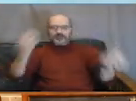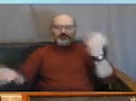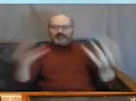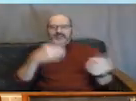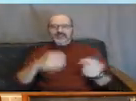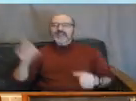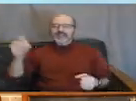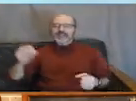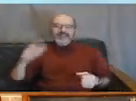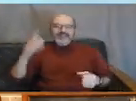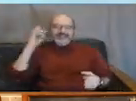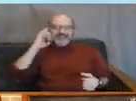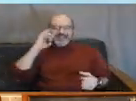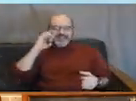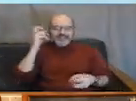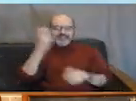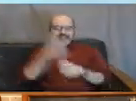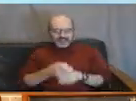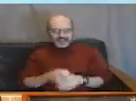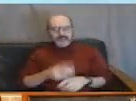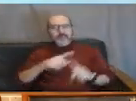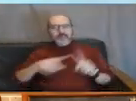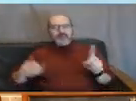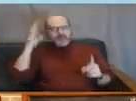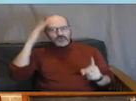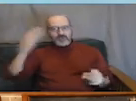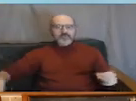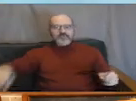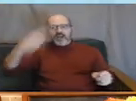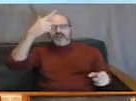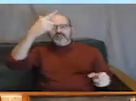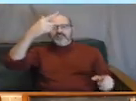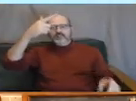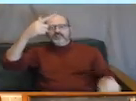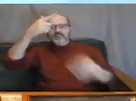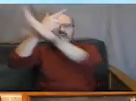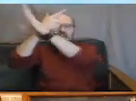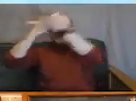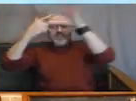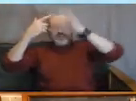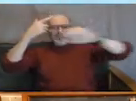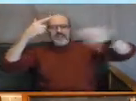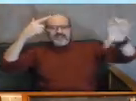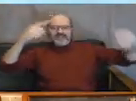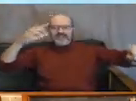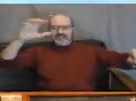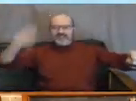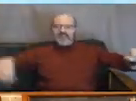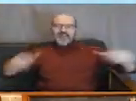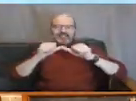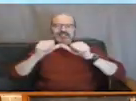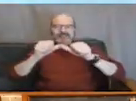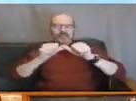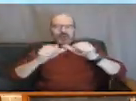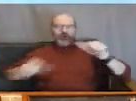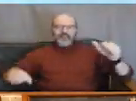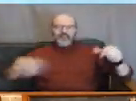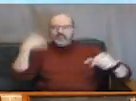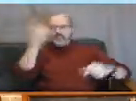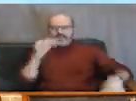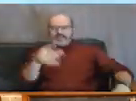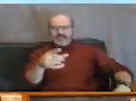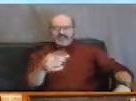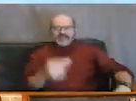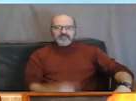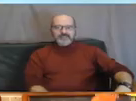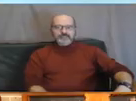So yes, it sounds a little bit difficult, but you're going to toss one up, you're going to toss one under, and you're going to keep going. Looks like this.